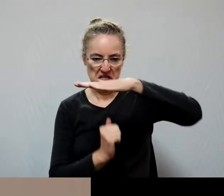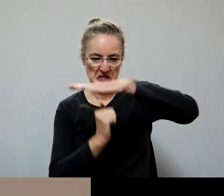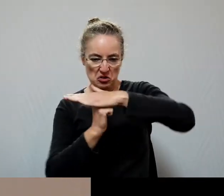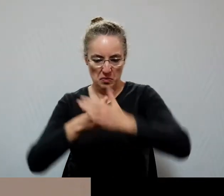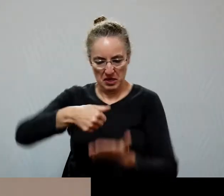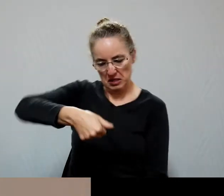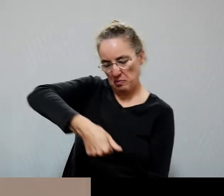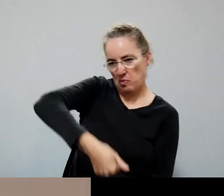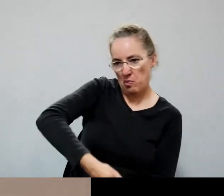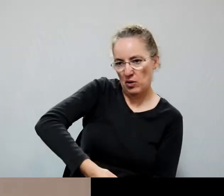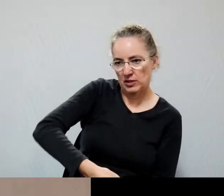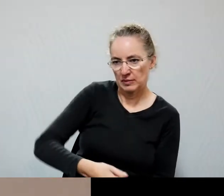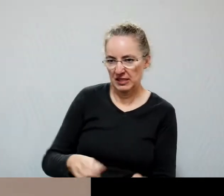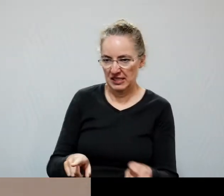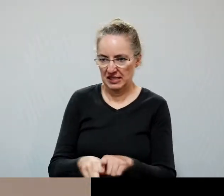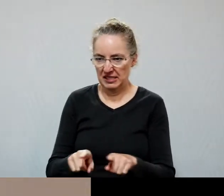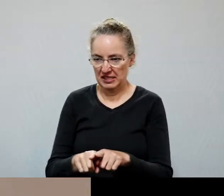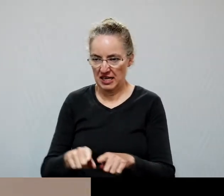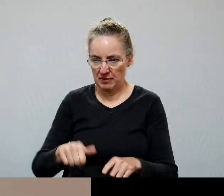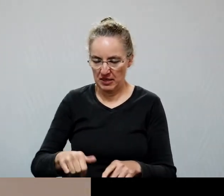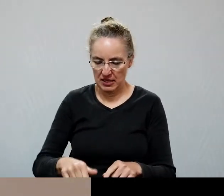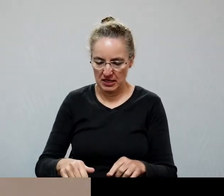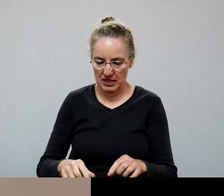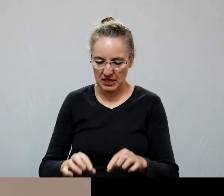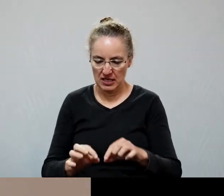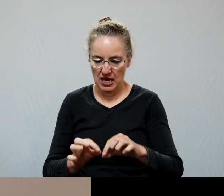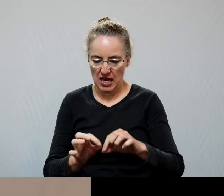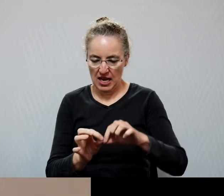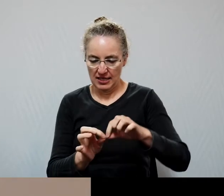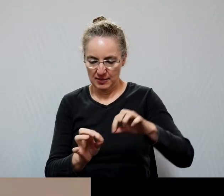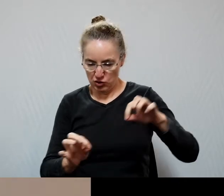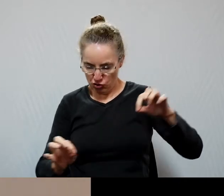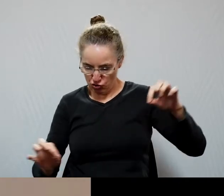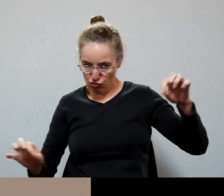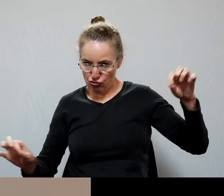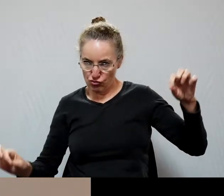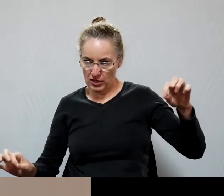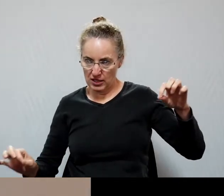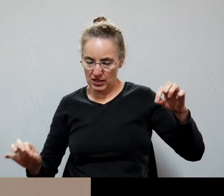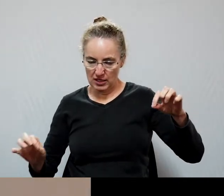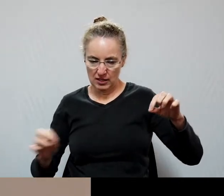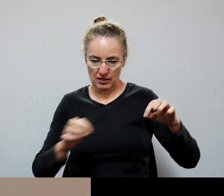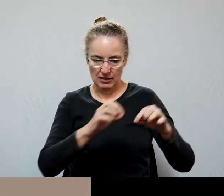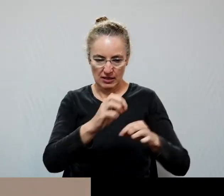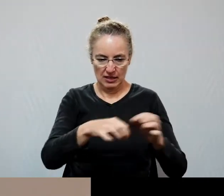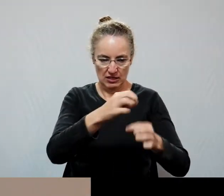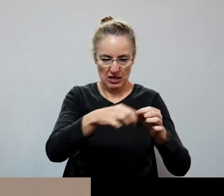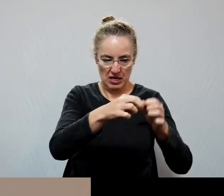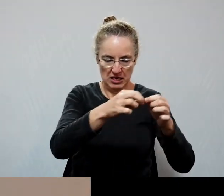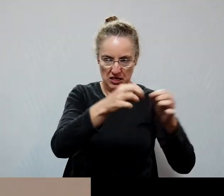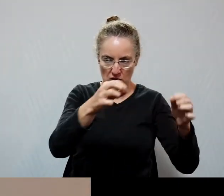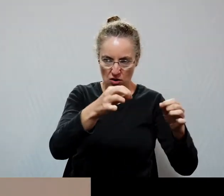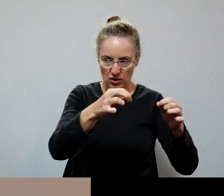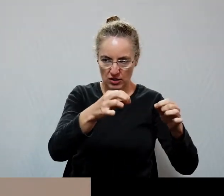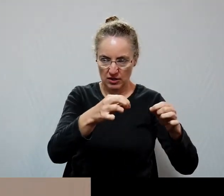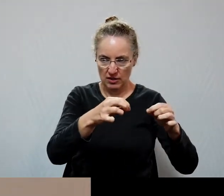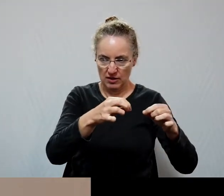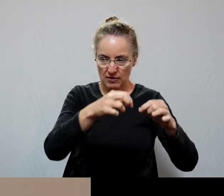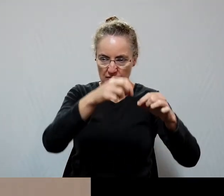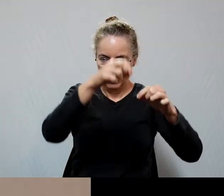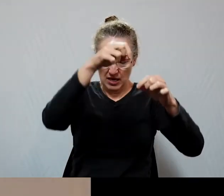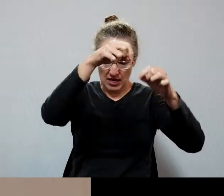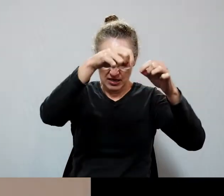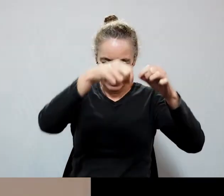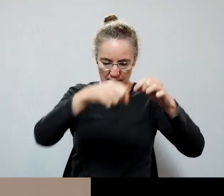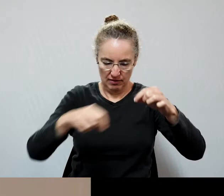this. Now you need to cut a long piece of string, tie a knot in the end and then thread it through